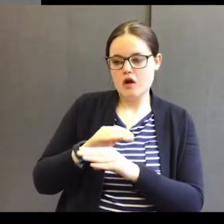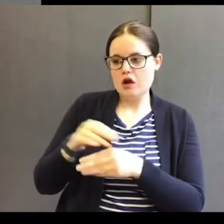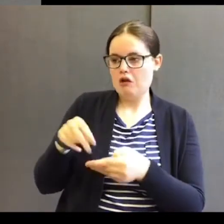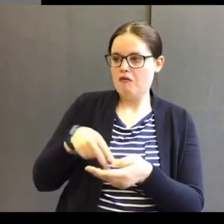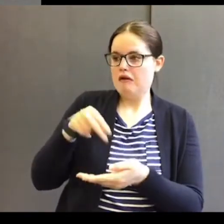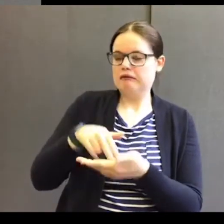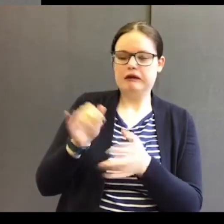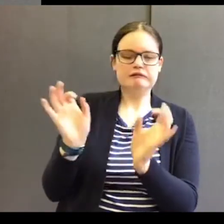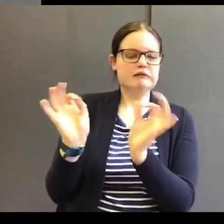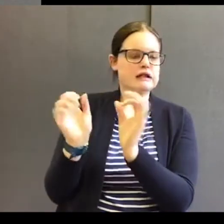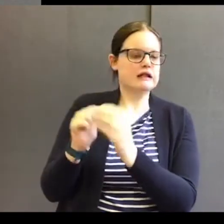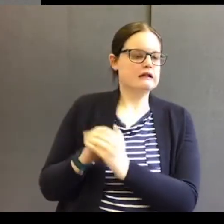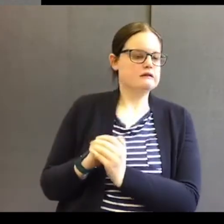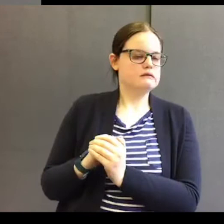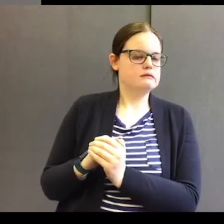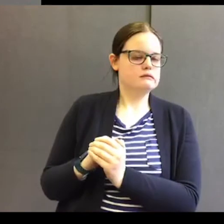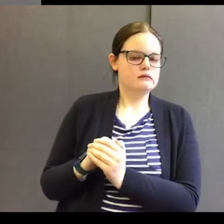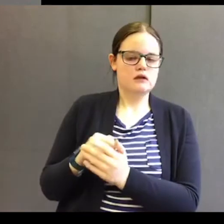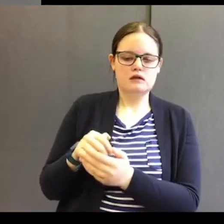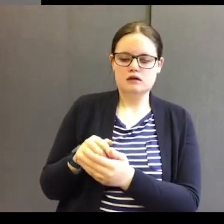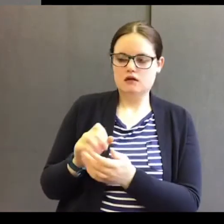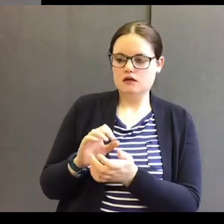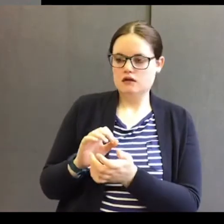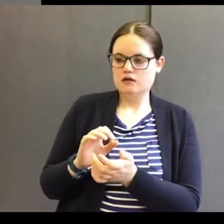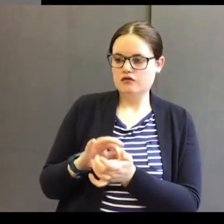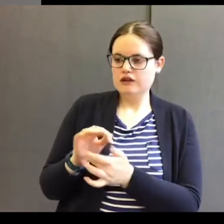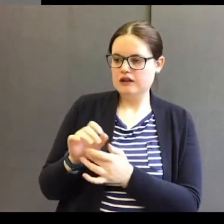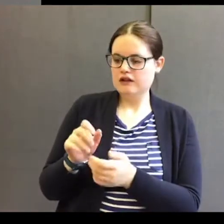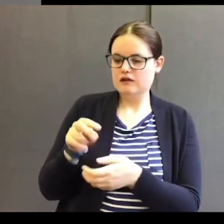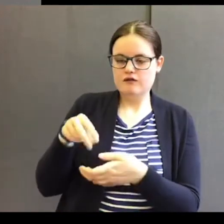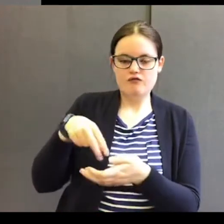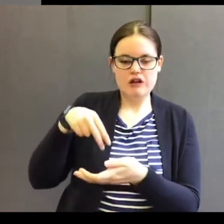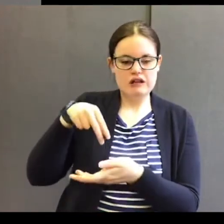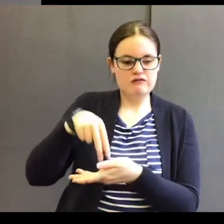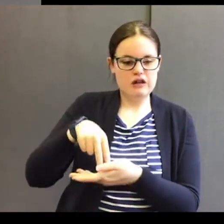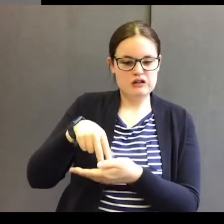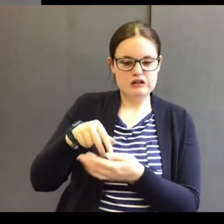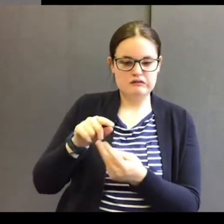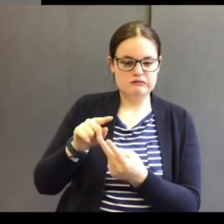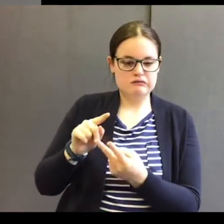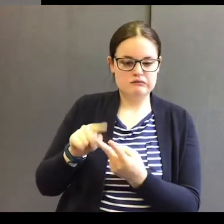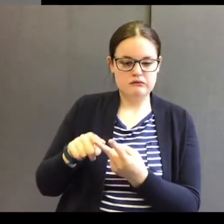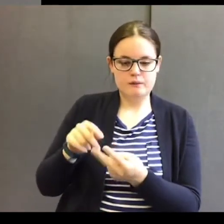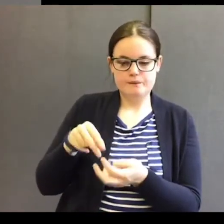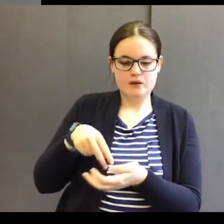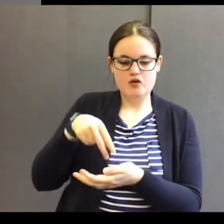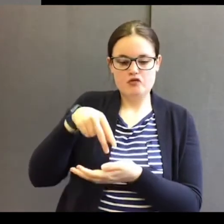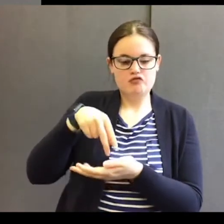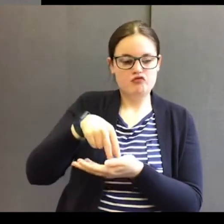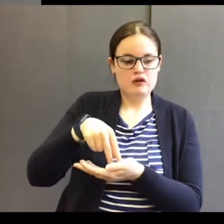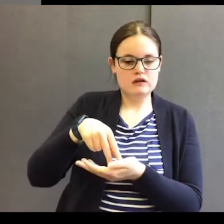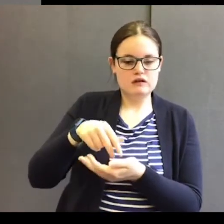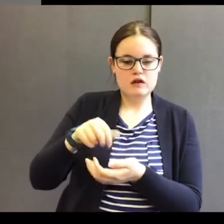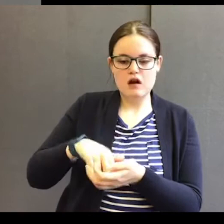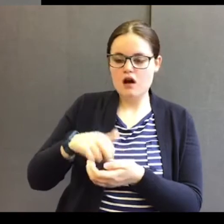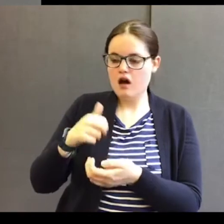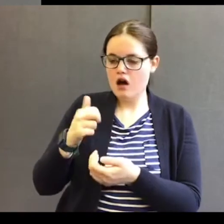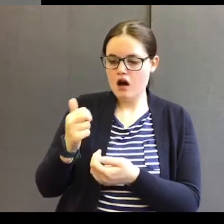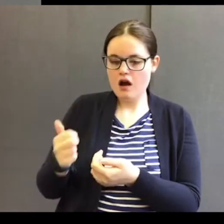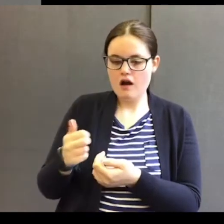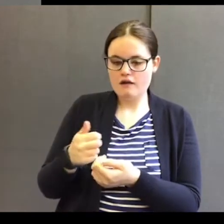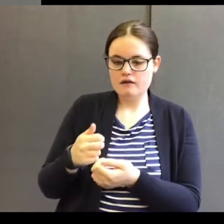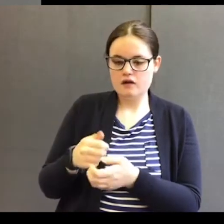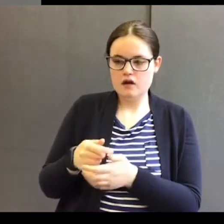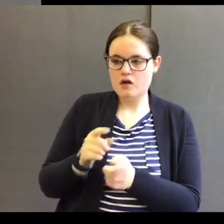no resurrection. There was no resurrection of Christ, and there was no resurrection